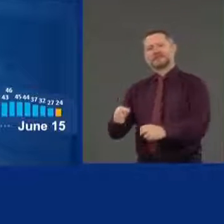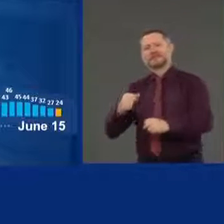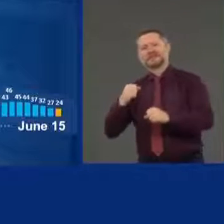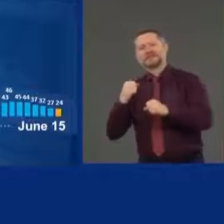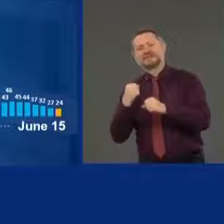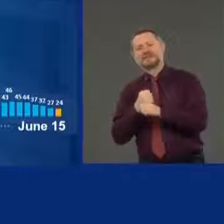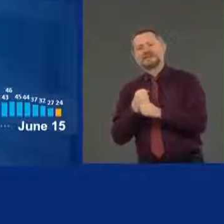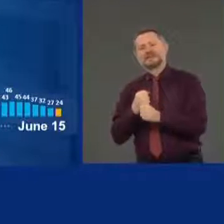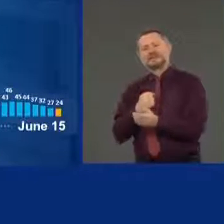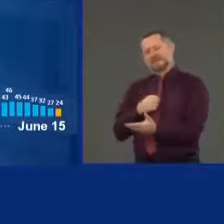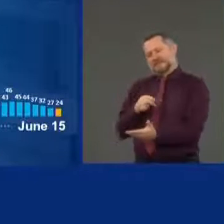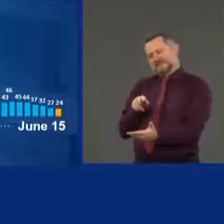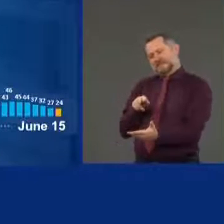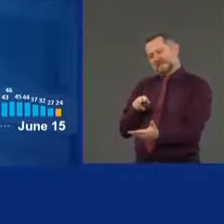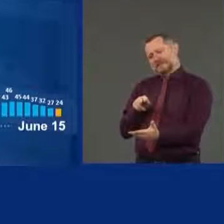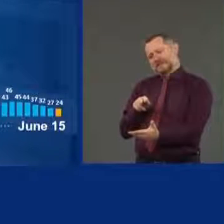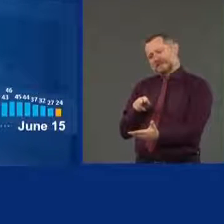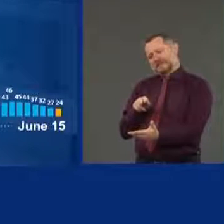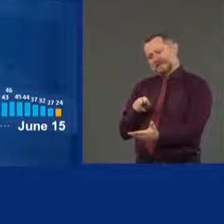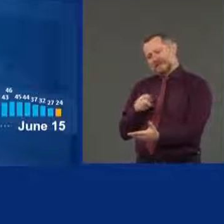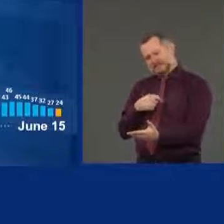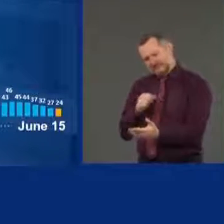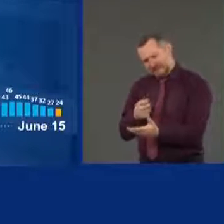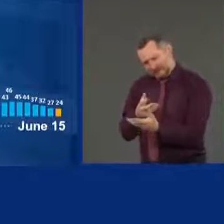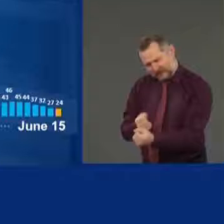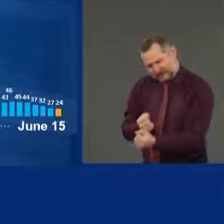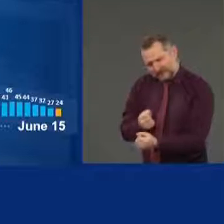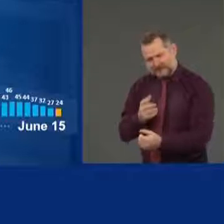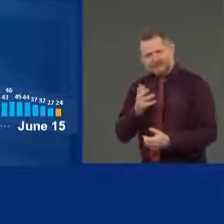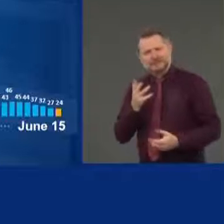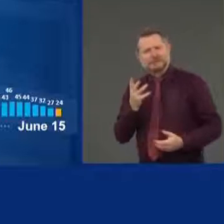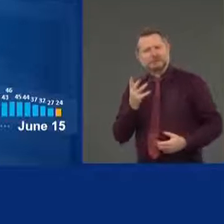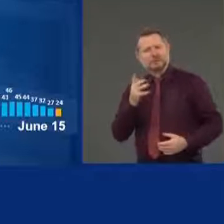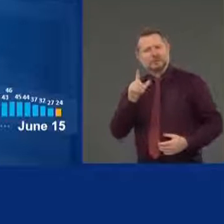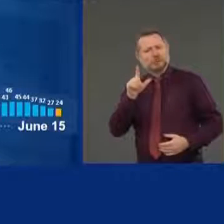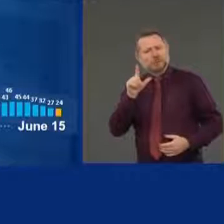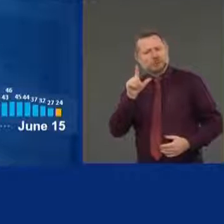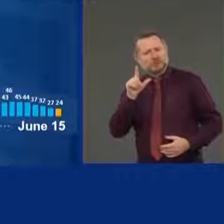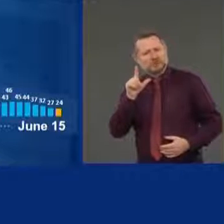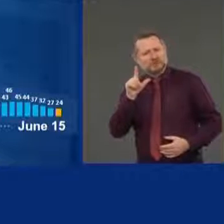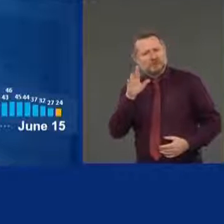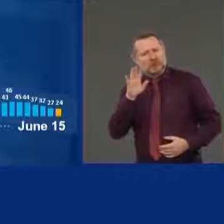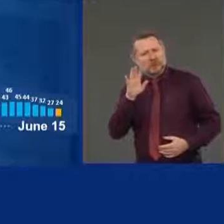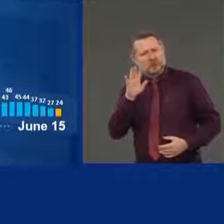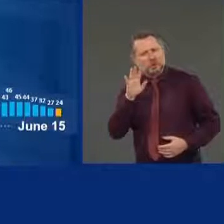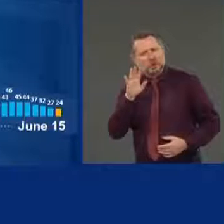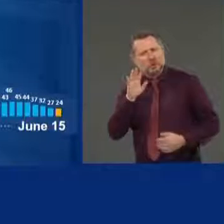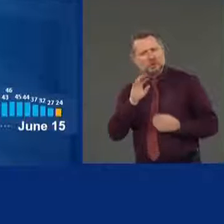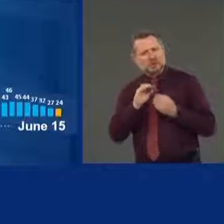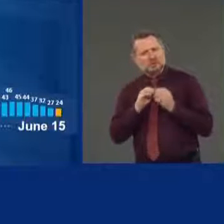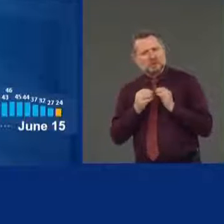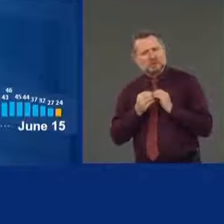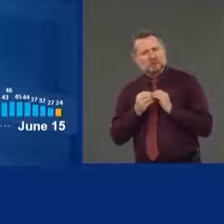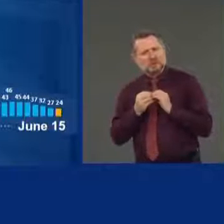questionable, because when you get down to 24, you're talking about literally